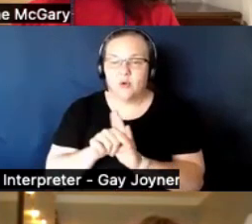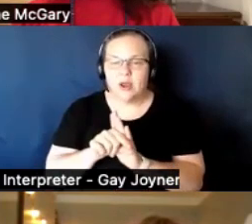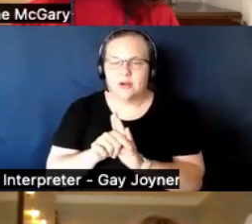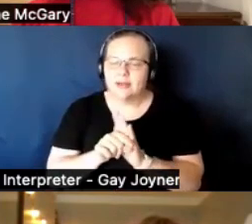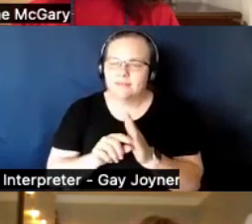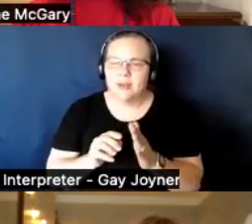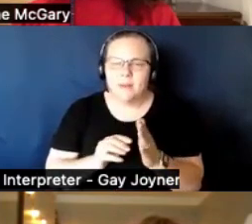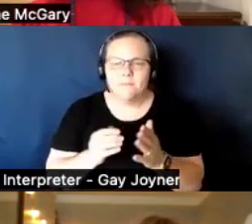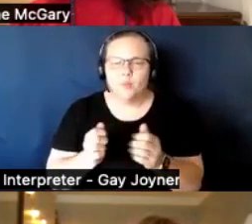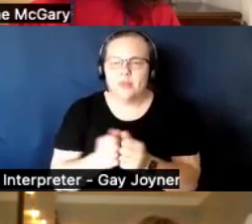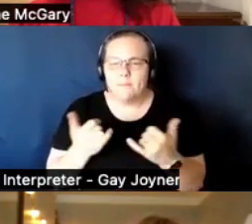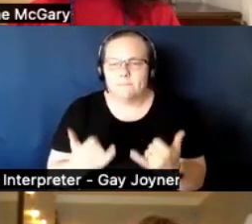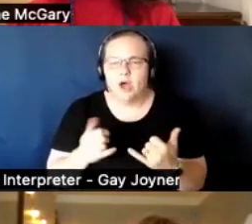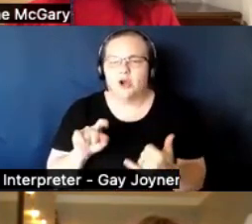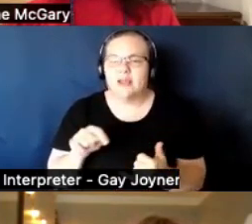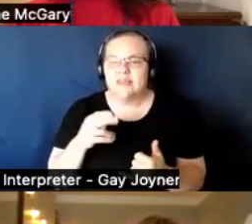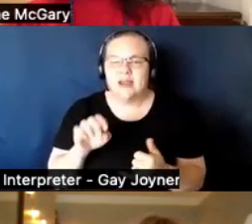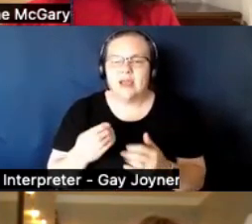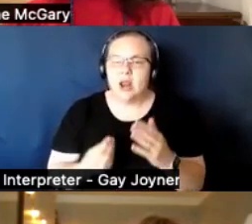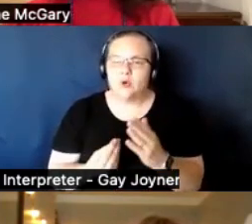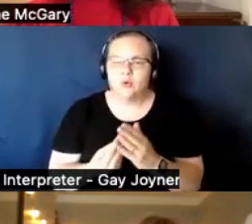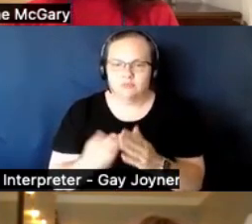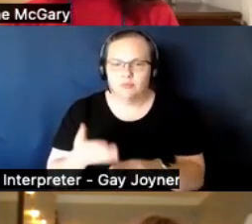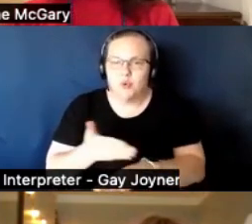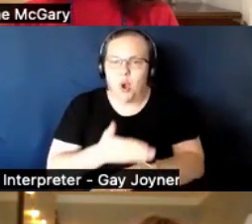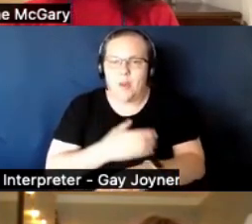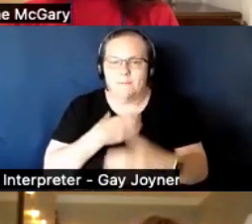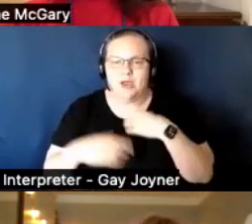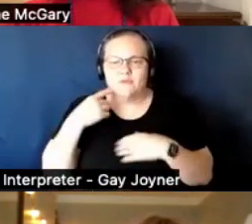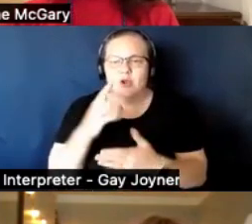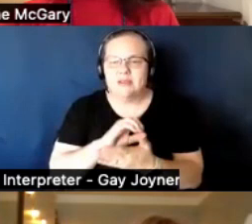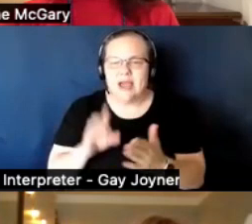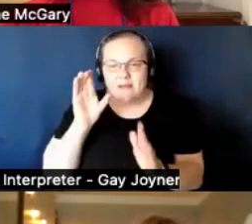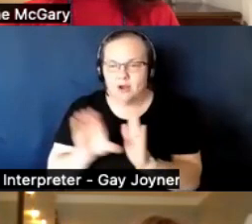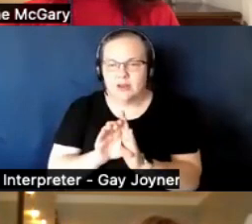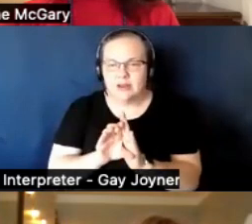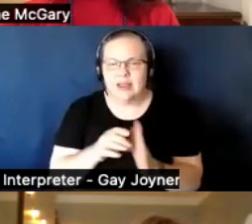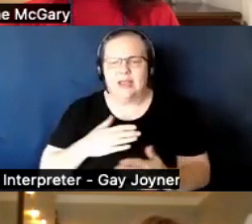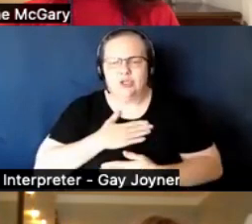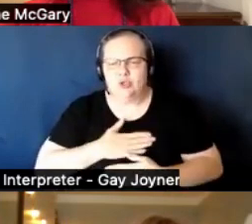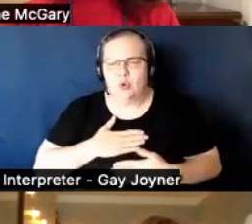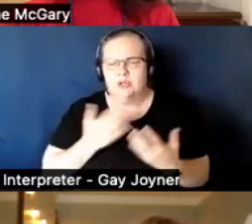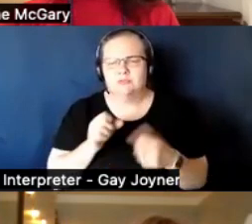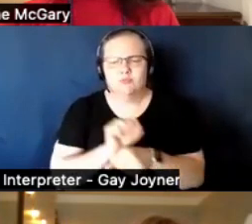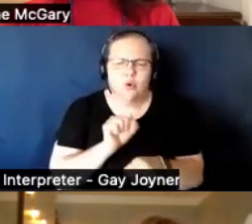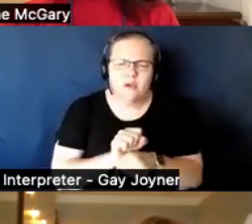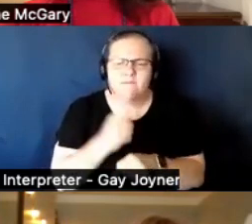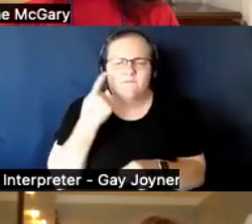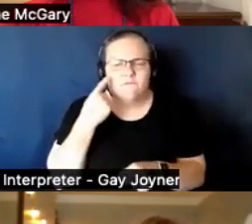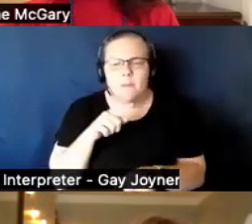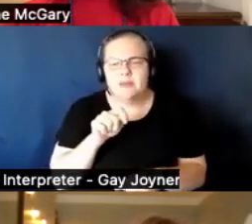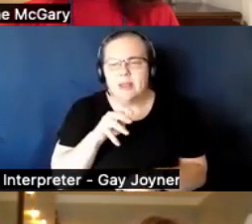for design and photography. He enjoys working in and combining different mediums, from tempera and pencil